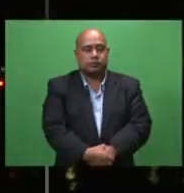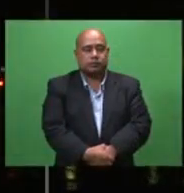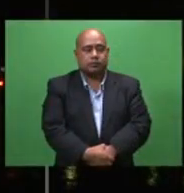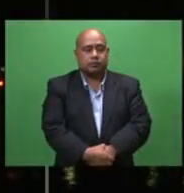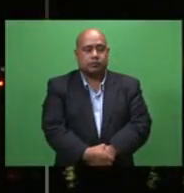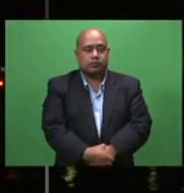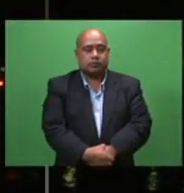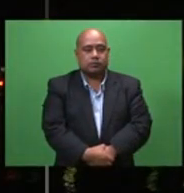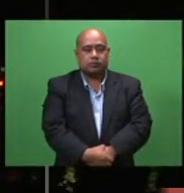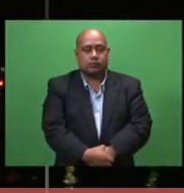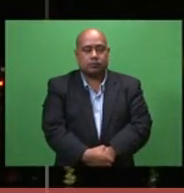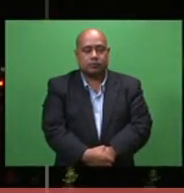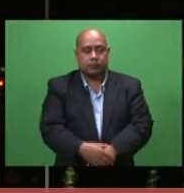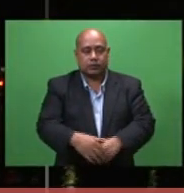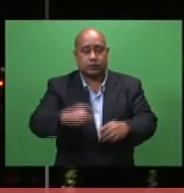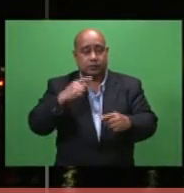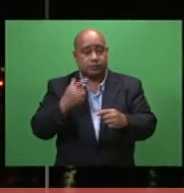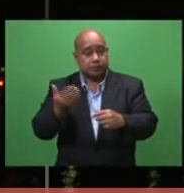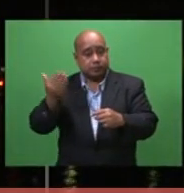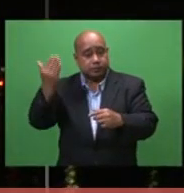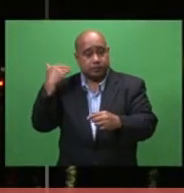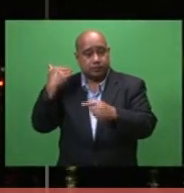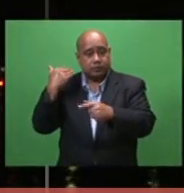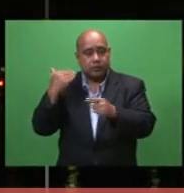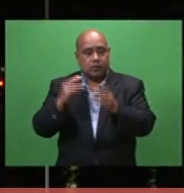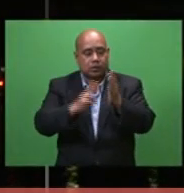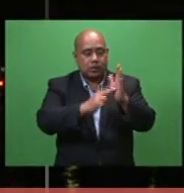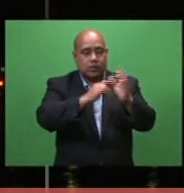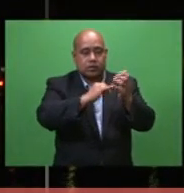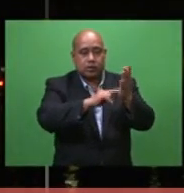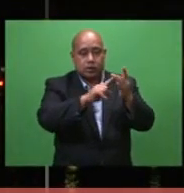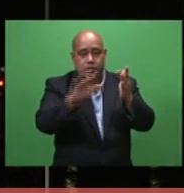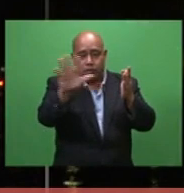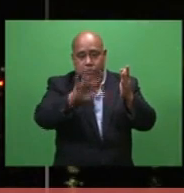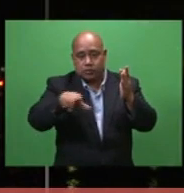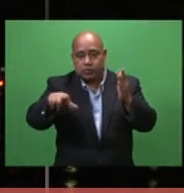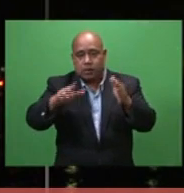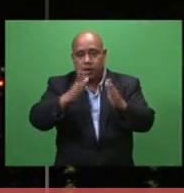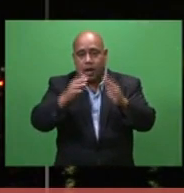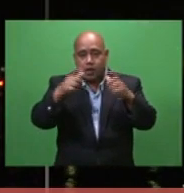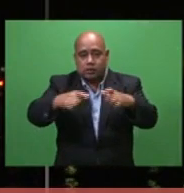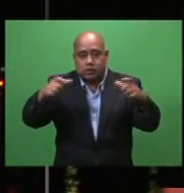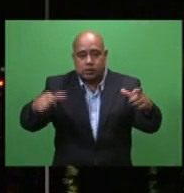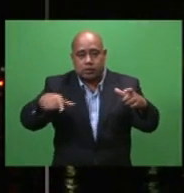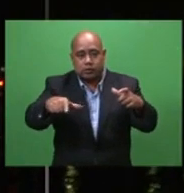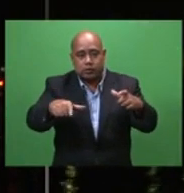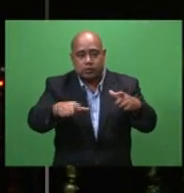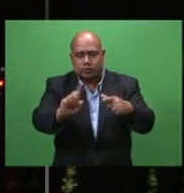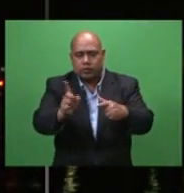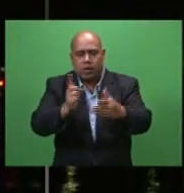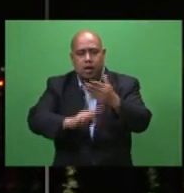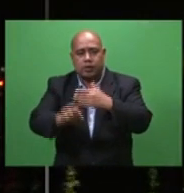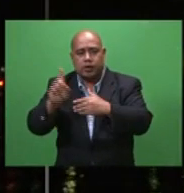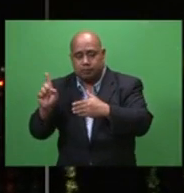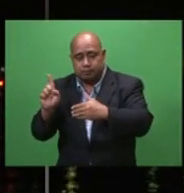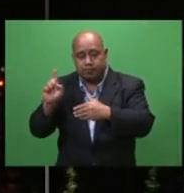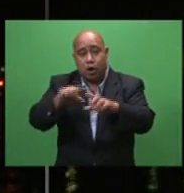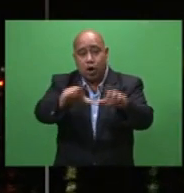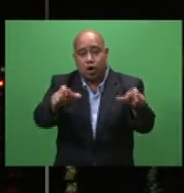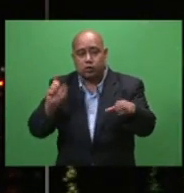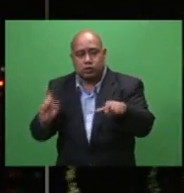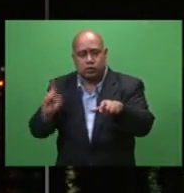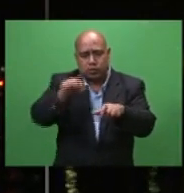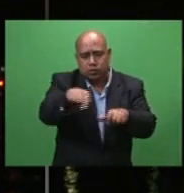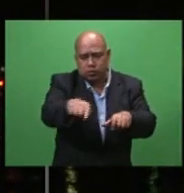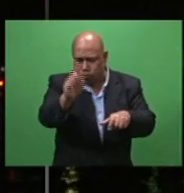Former Nasinu Town Council employees and executives from client companies appeared in the Nasinu Magistrates Court today. They're alleged to have